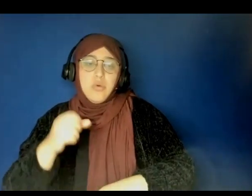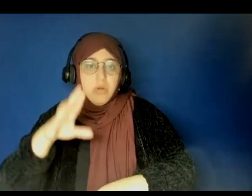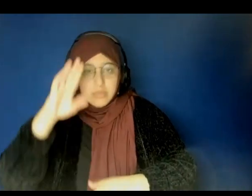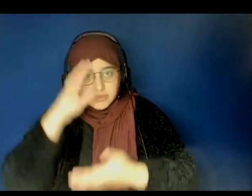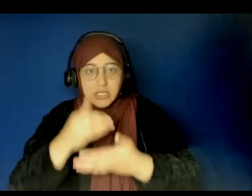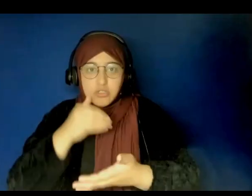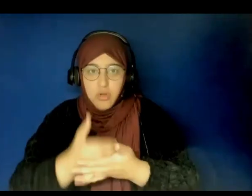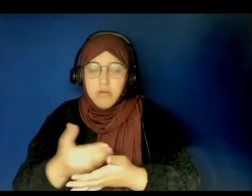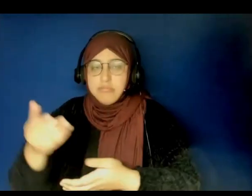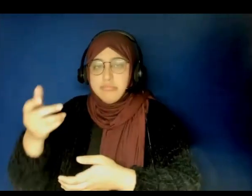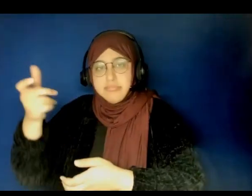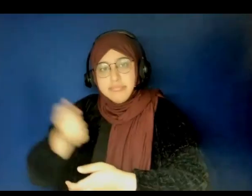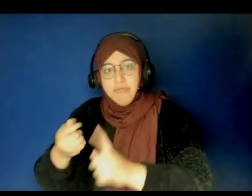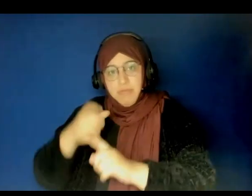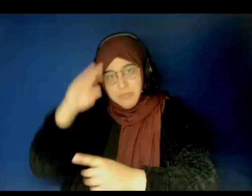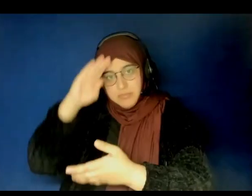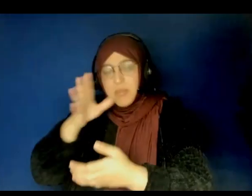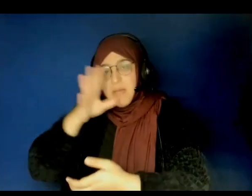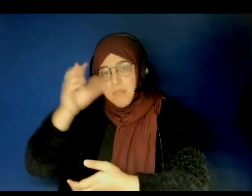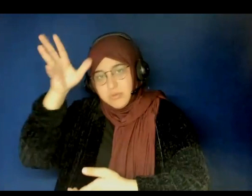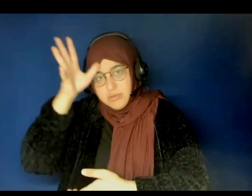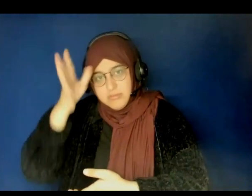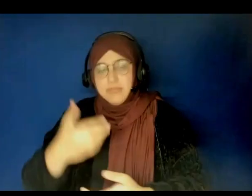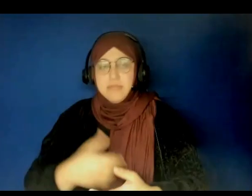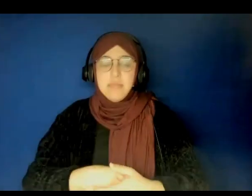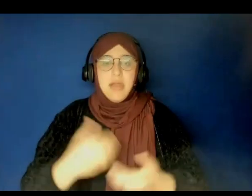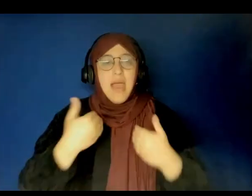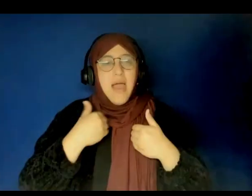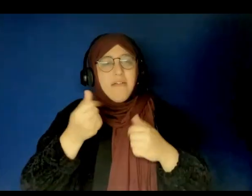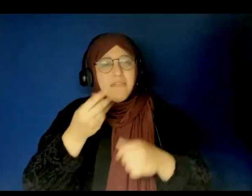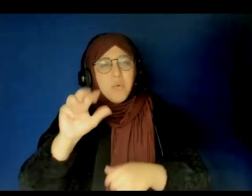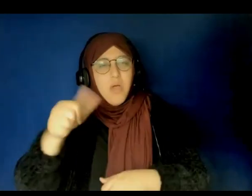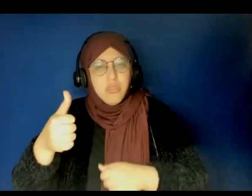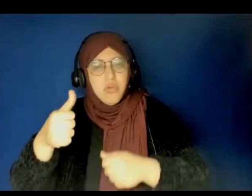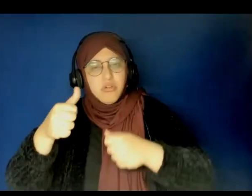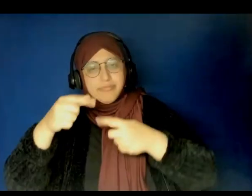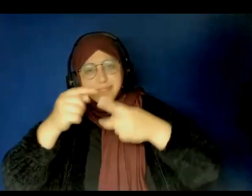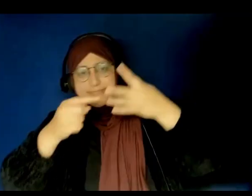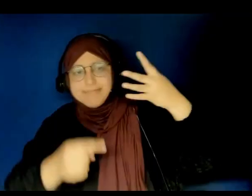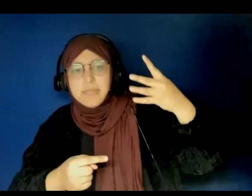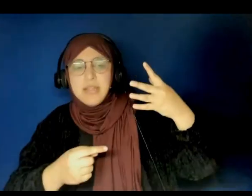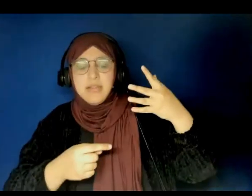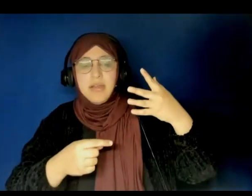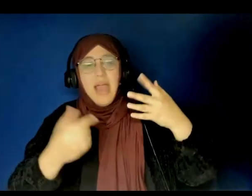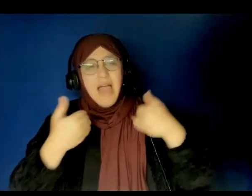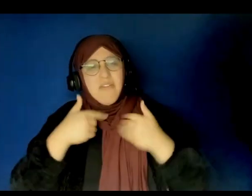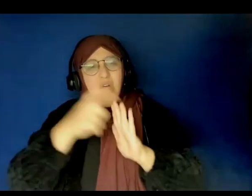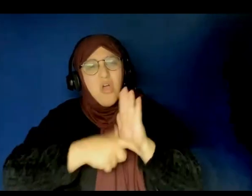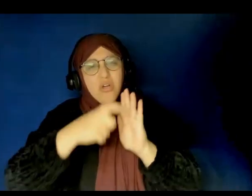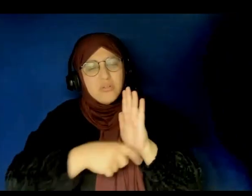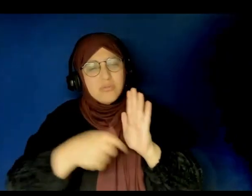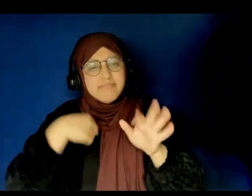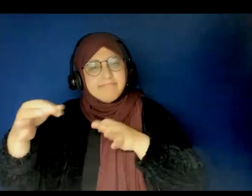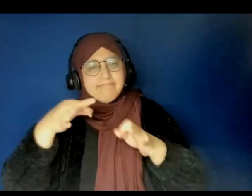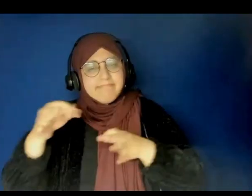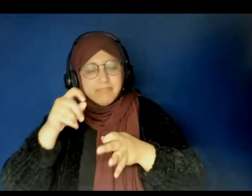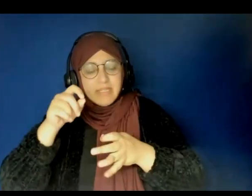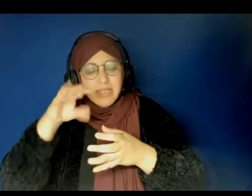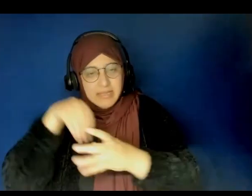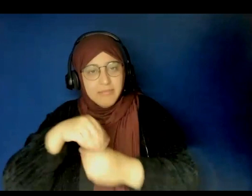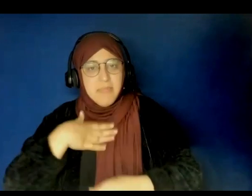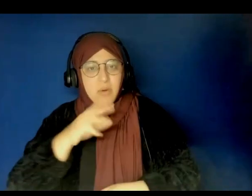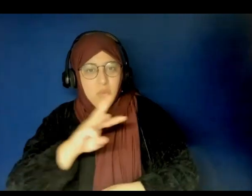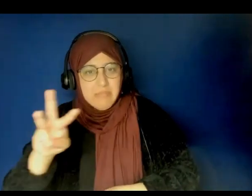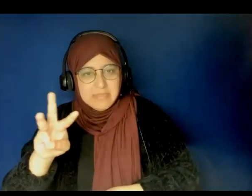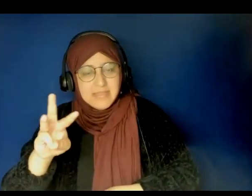And there's a few others that fit into the third category as well. There's an article I wrote on my website that goes into this in detail that